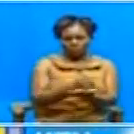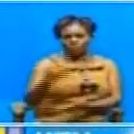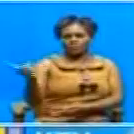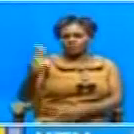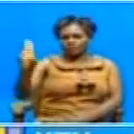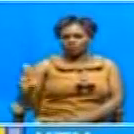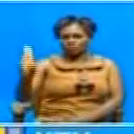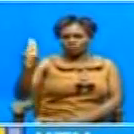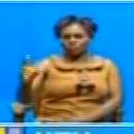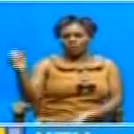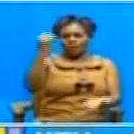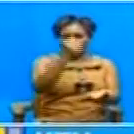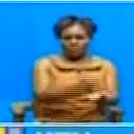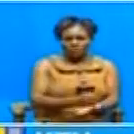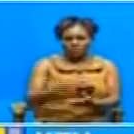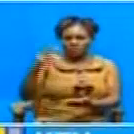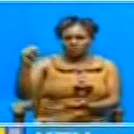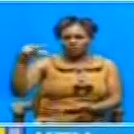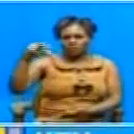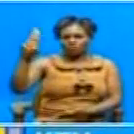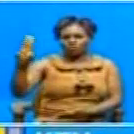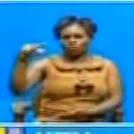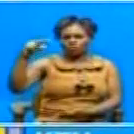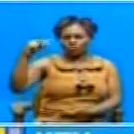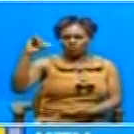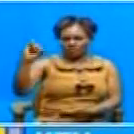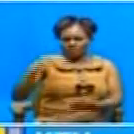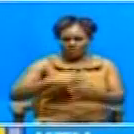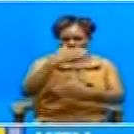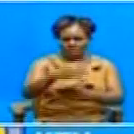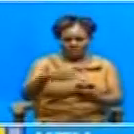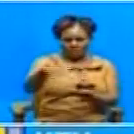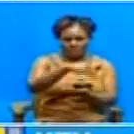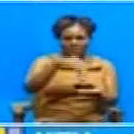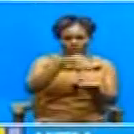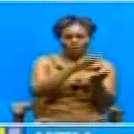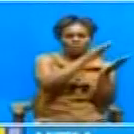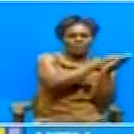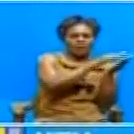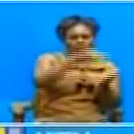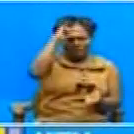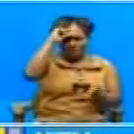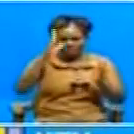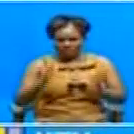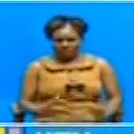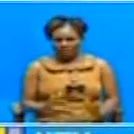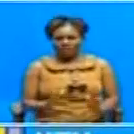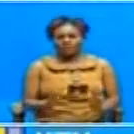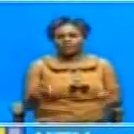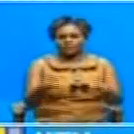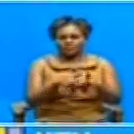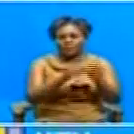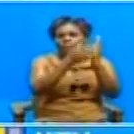Uhuru Kenyatta has appointed Patrick Ngugi Njoroge as the next Central Bank of Kenya governor. As economist